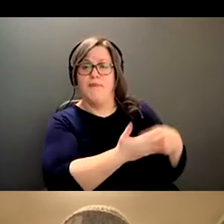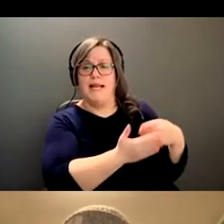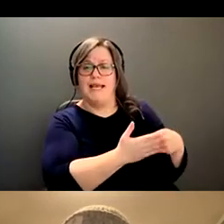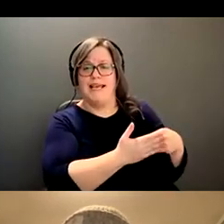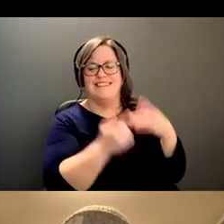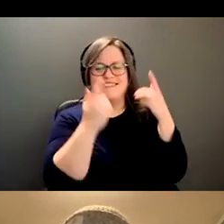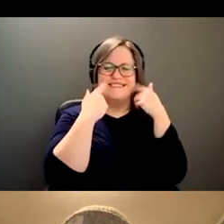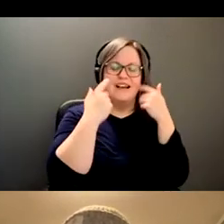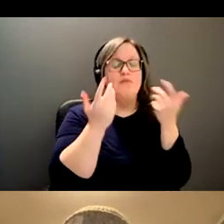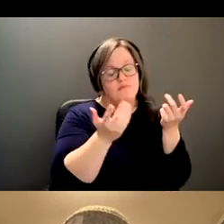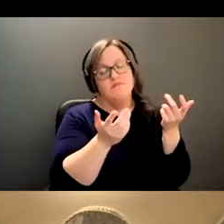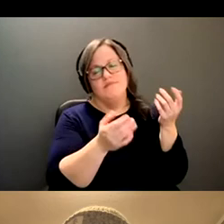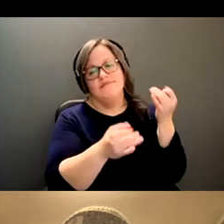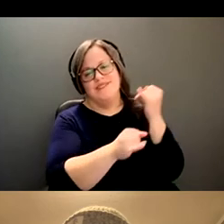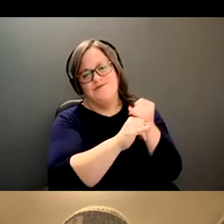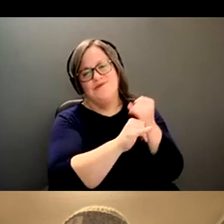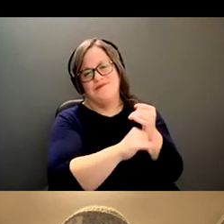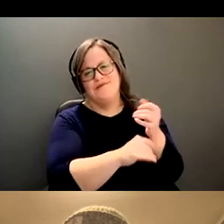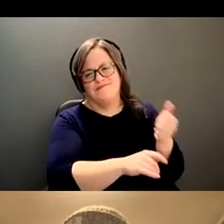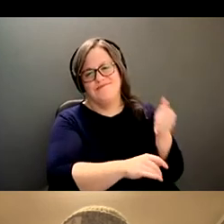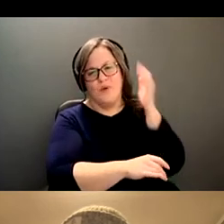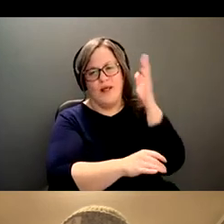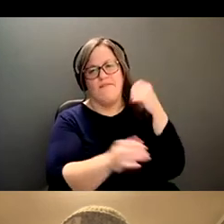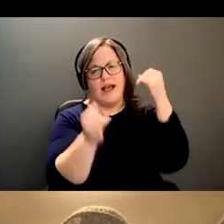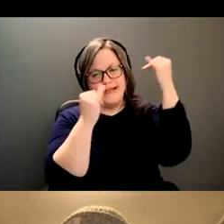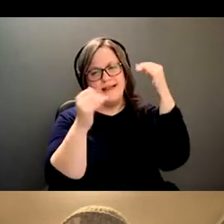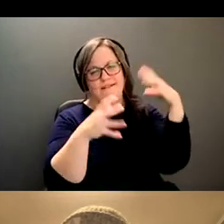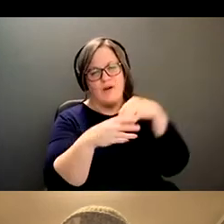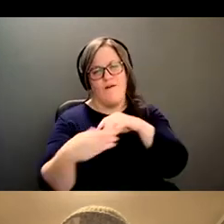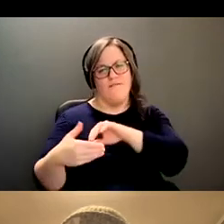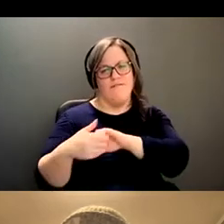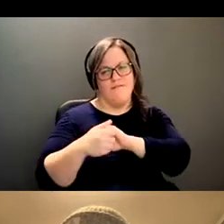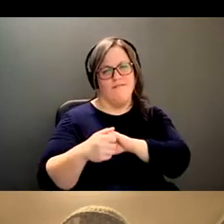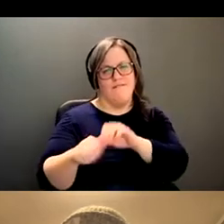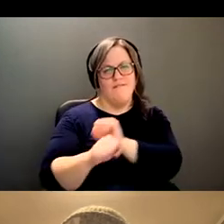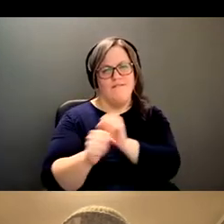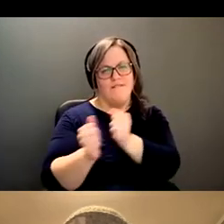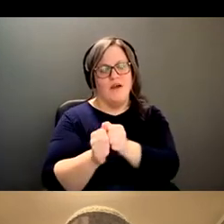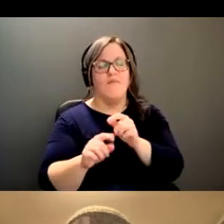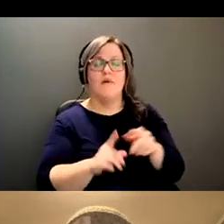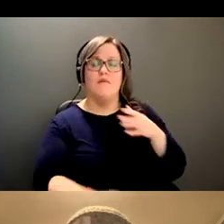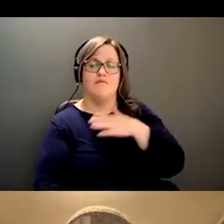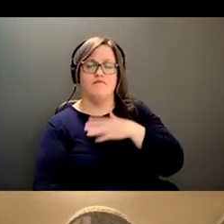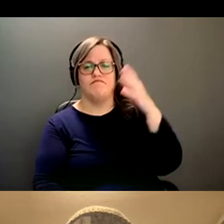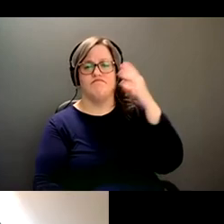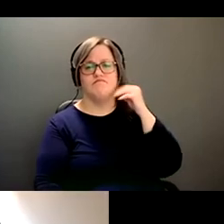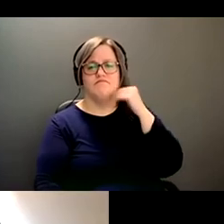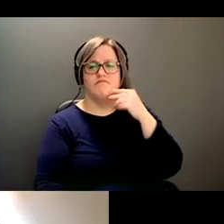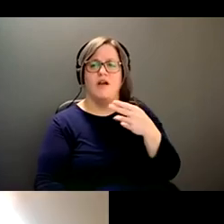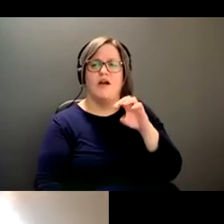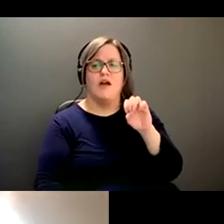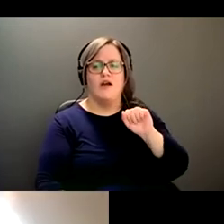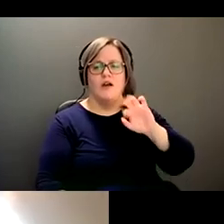not to say that the institution doesn't have ideas as well, but yeah, I'm like in my experiences at Hearth collaborating with